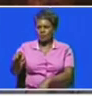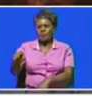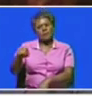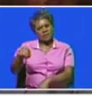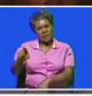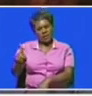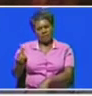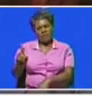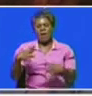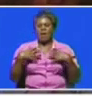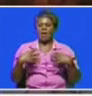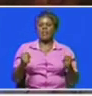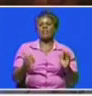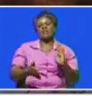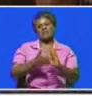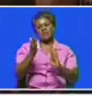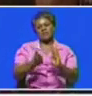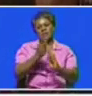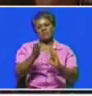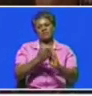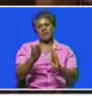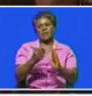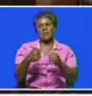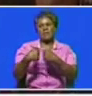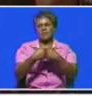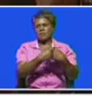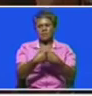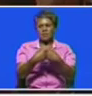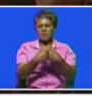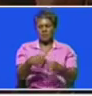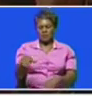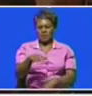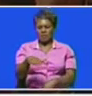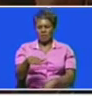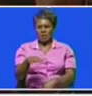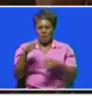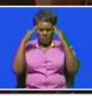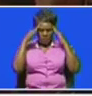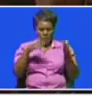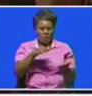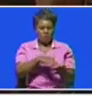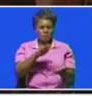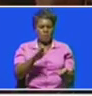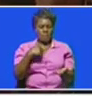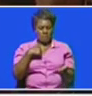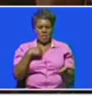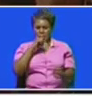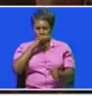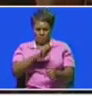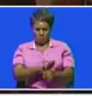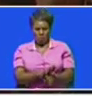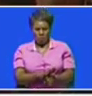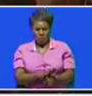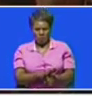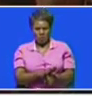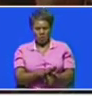will find healing and be able to get on. The challenge and the areas I see that we'll need to focus on, and I commit myself to as a friend of